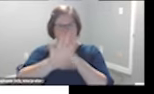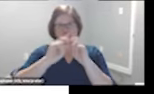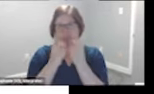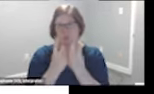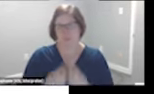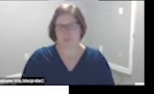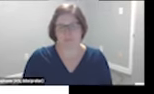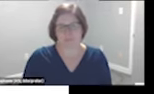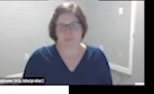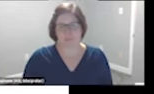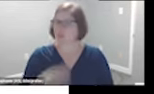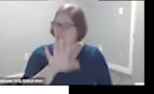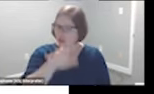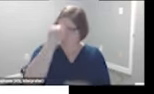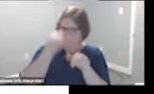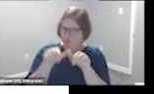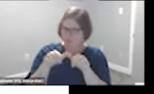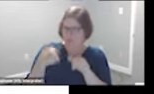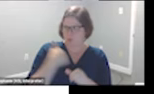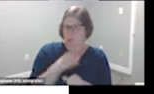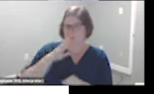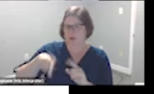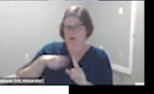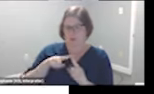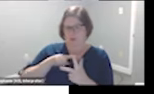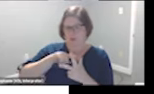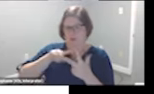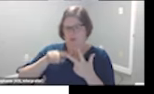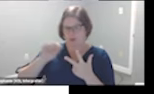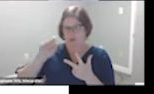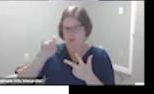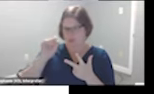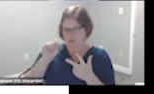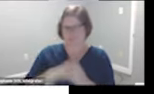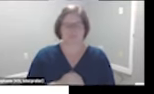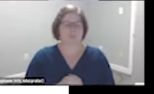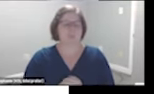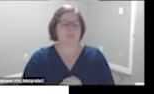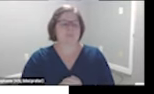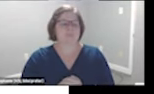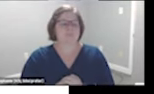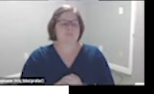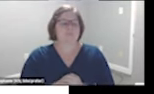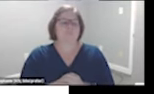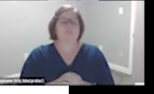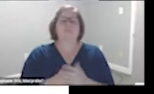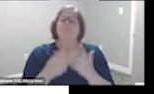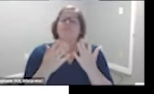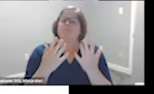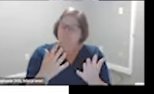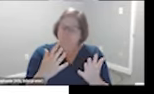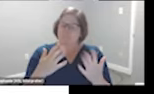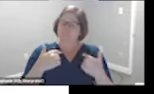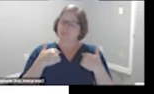remember the axes that we talked about previously. But I also want to acknowledge that this might require a lot of work